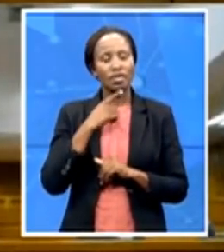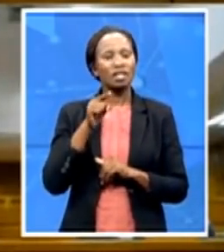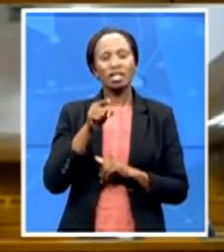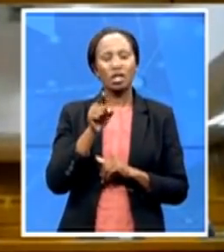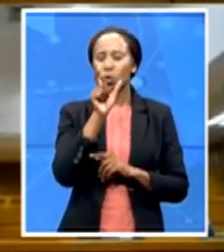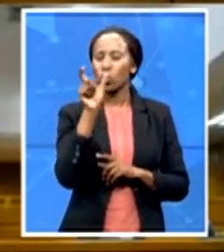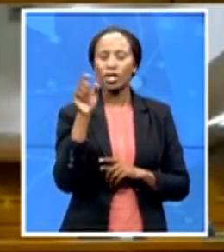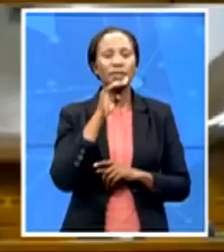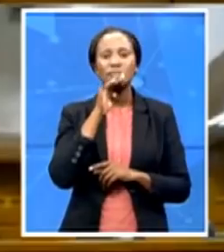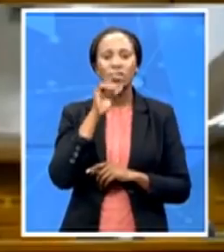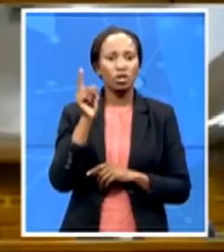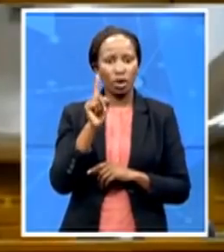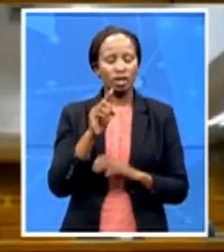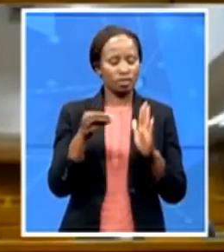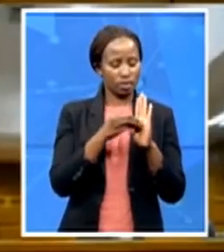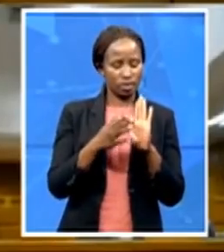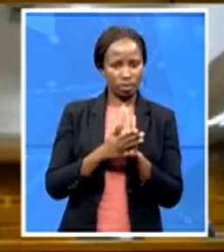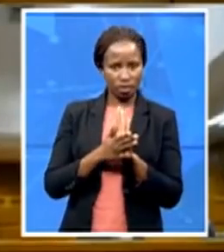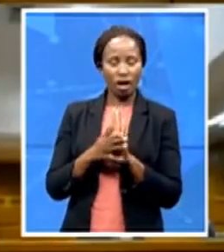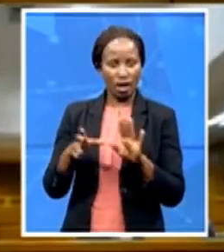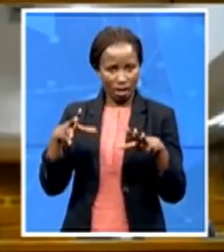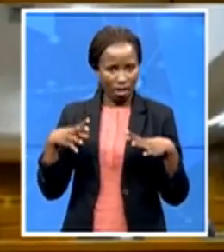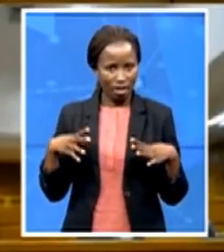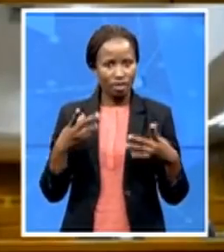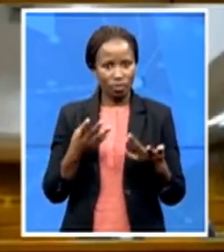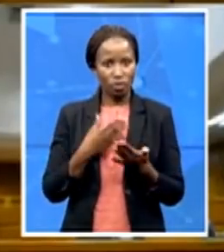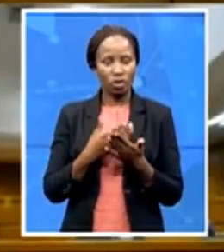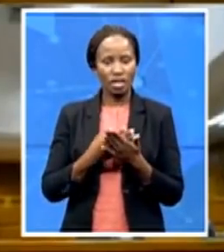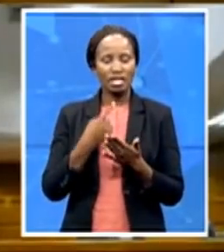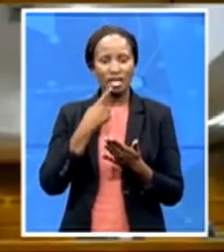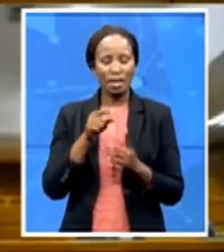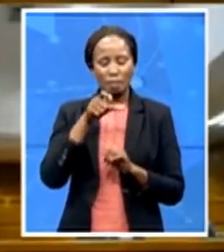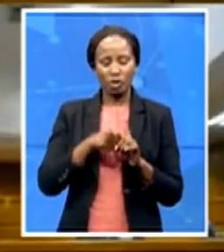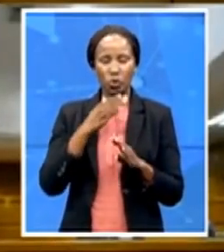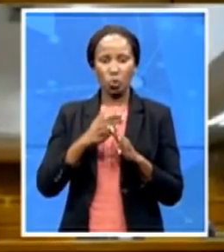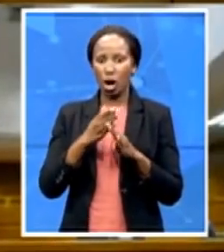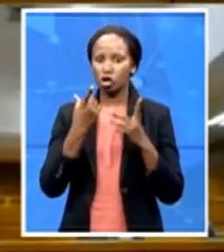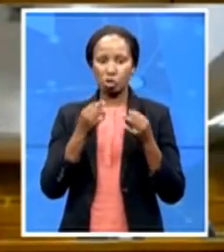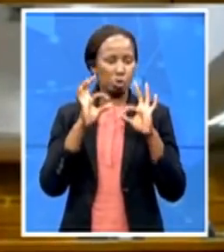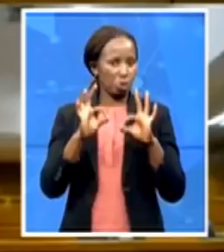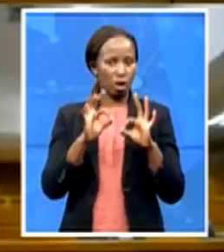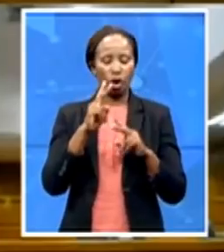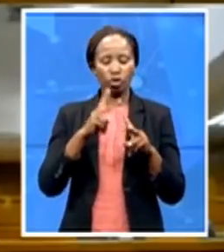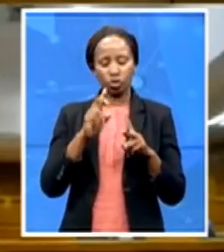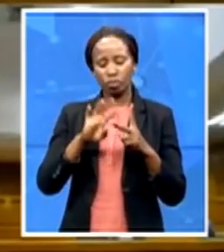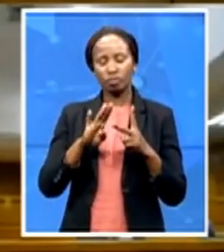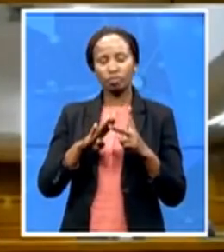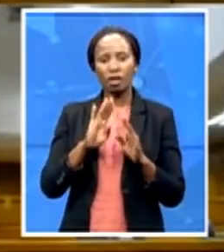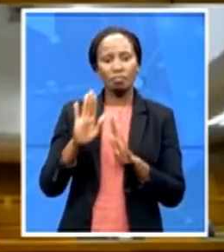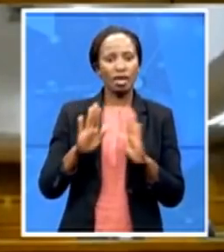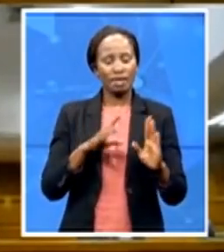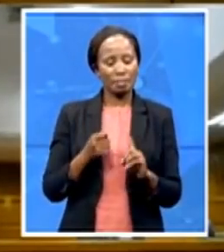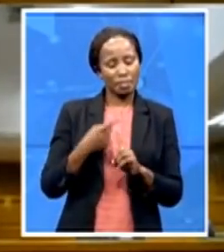of incompetence and misconduct, or don't alter the threshold in the case of incapacity. Consequently,